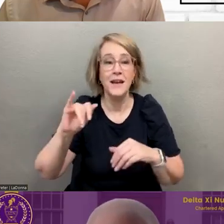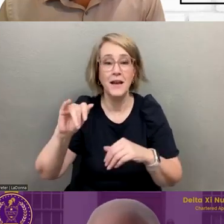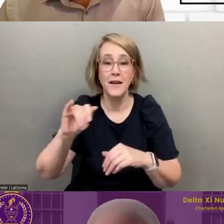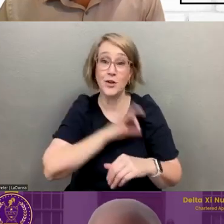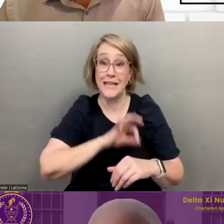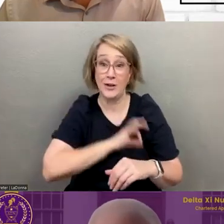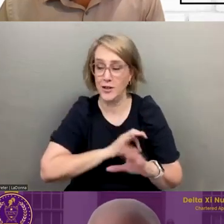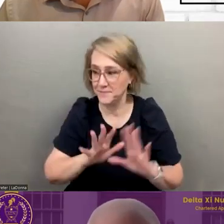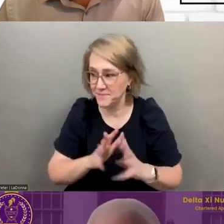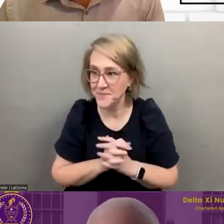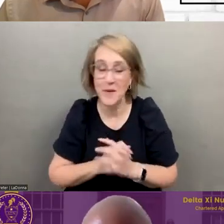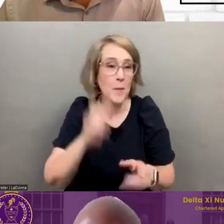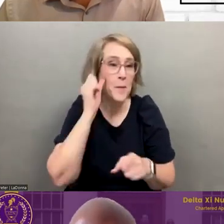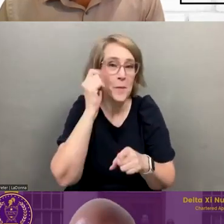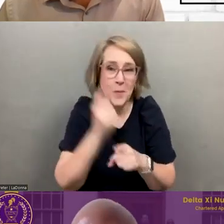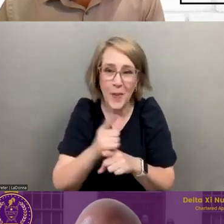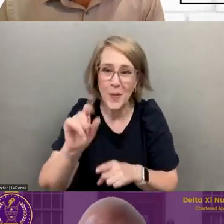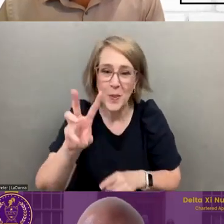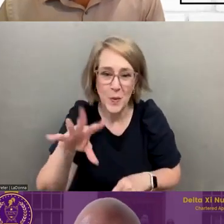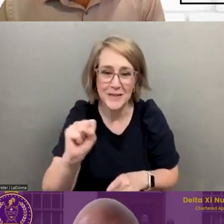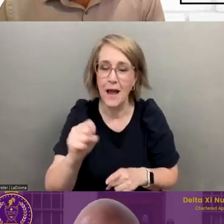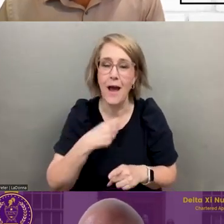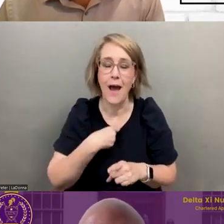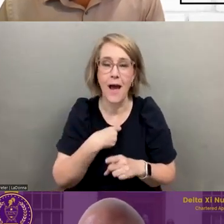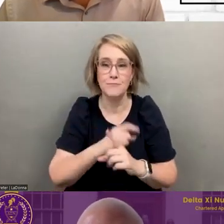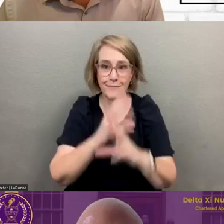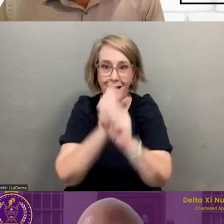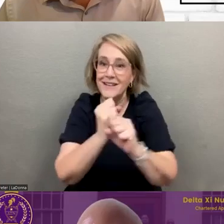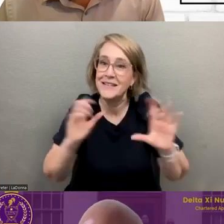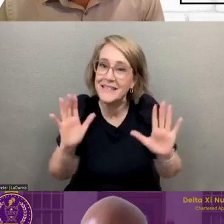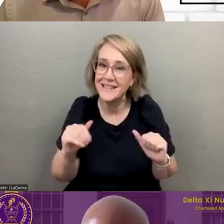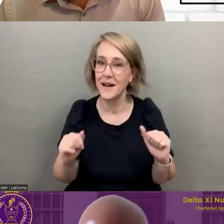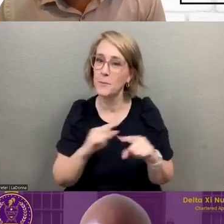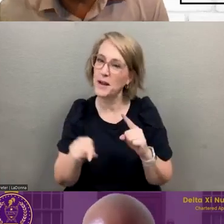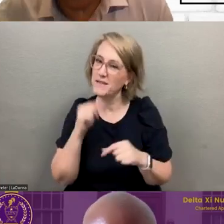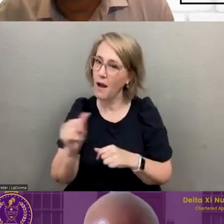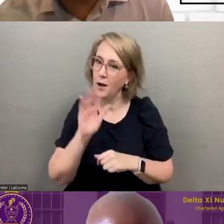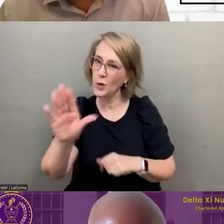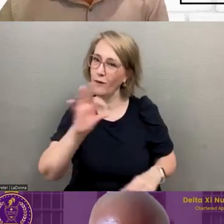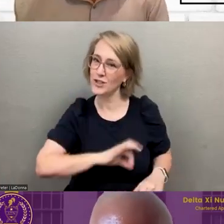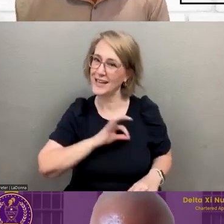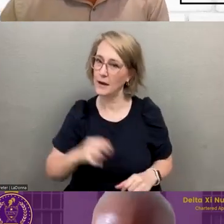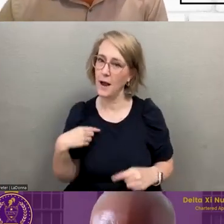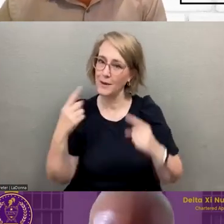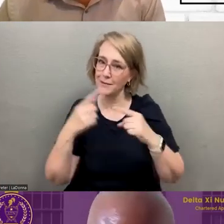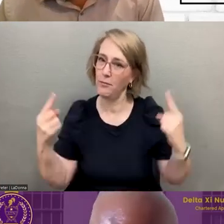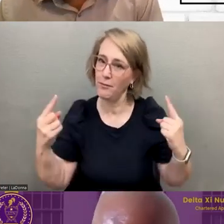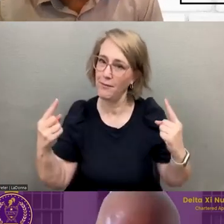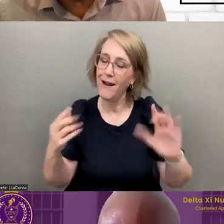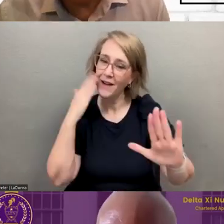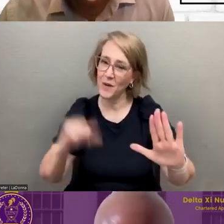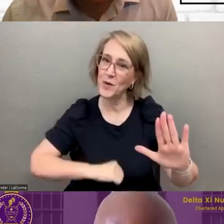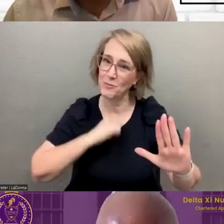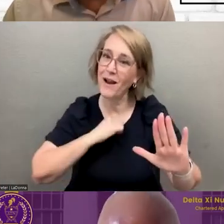you that I am enthralled with all of the above, but I can't share the Omega Psi Phi. Okay. But I know you're a proud